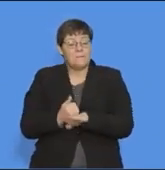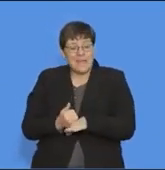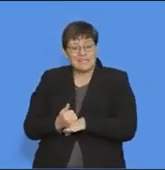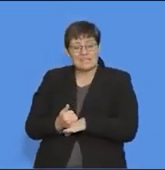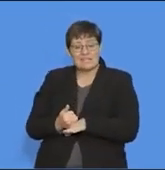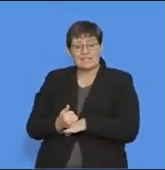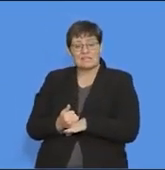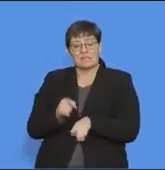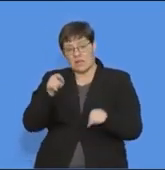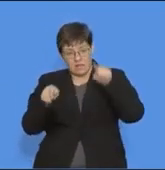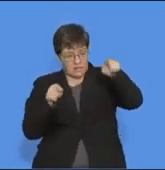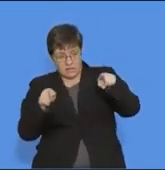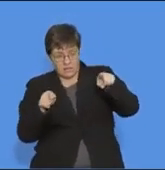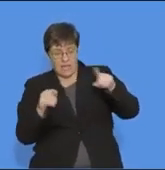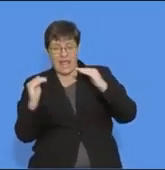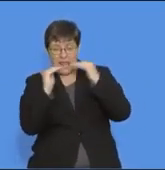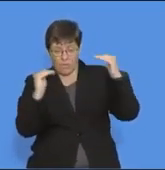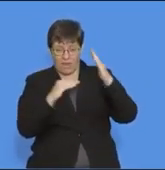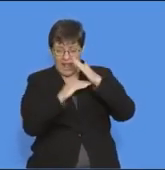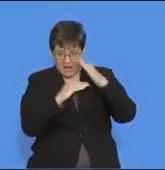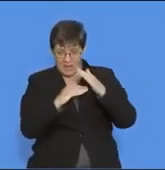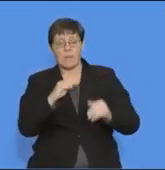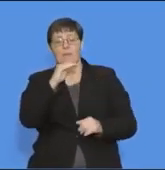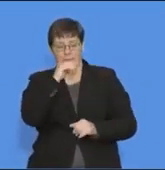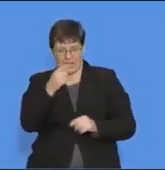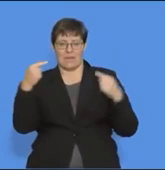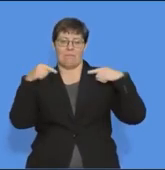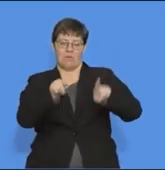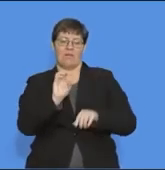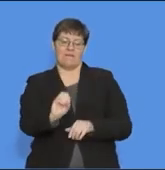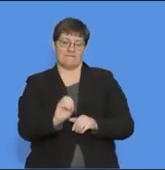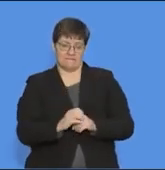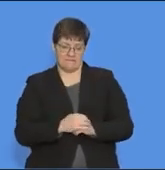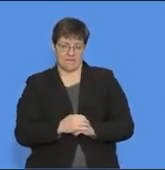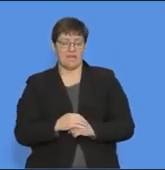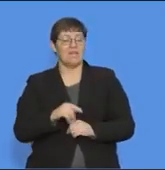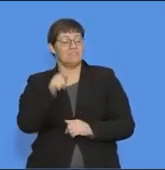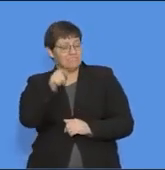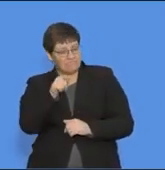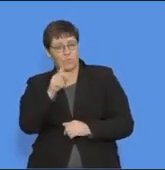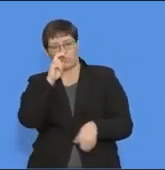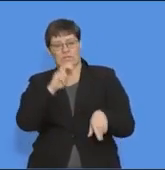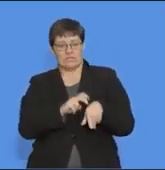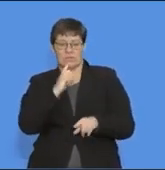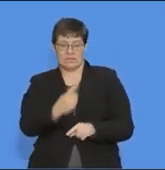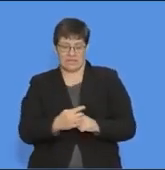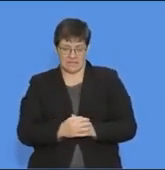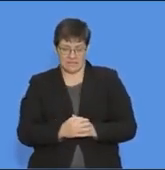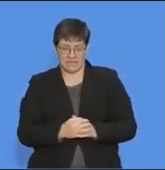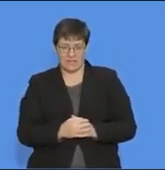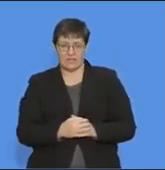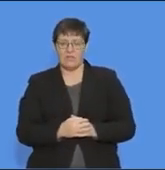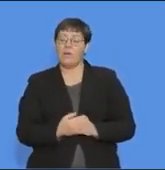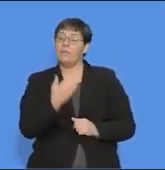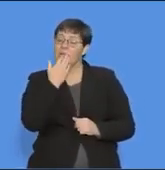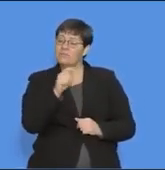based on the corresponding angles being equal, it then makes them to be parallel. And that's what you will then need to do